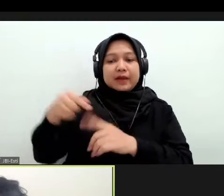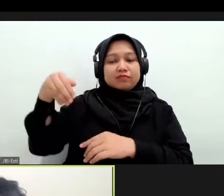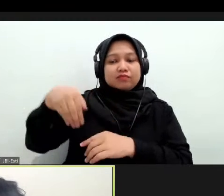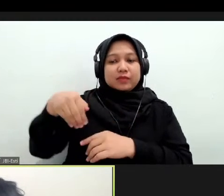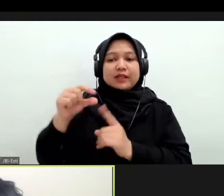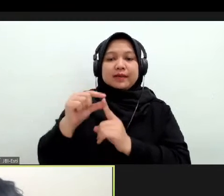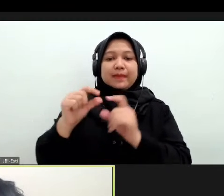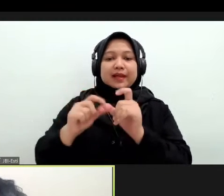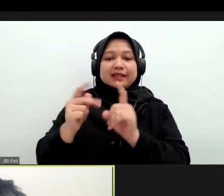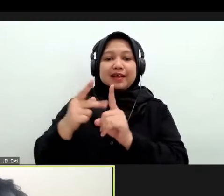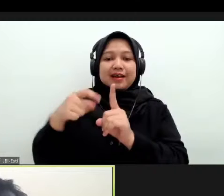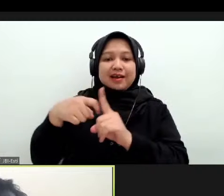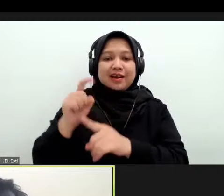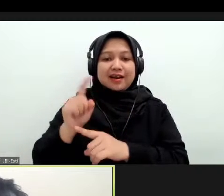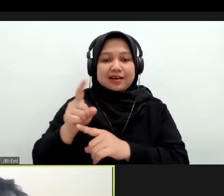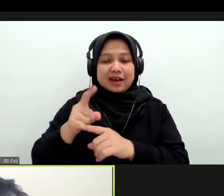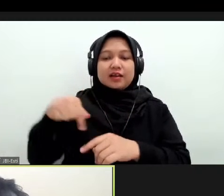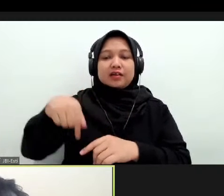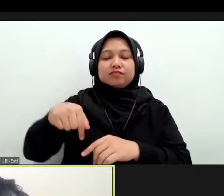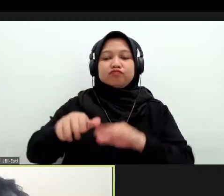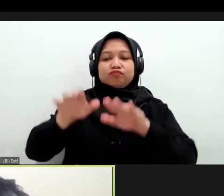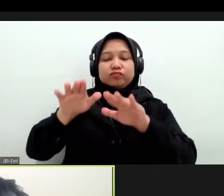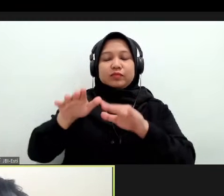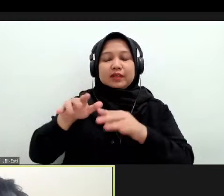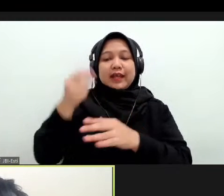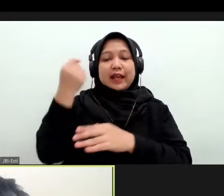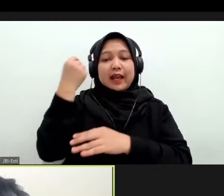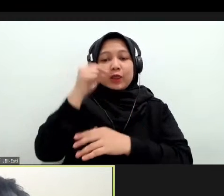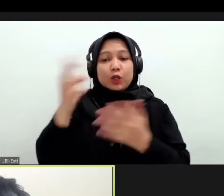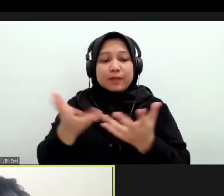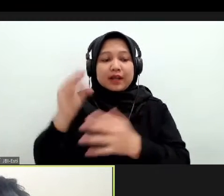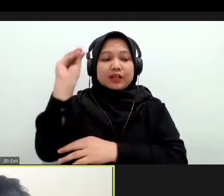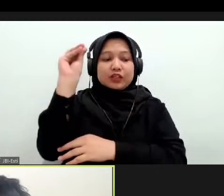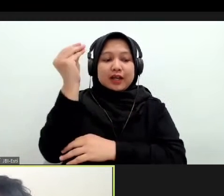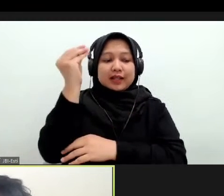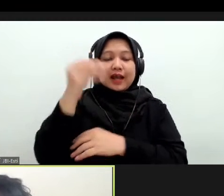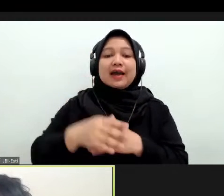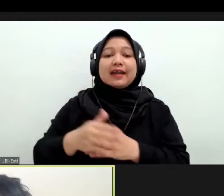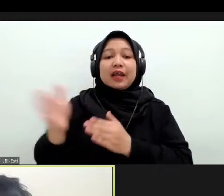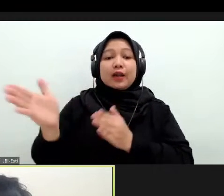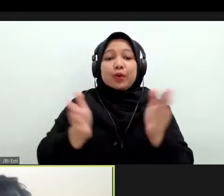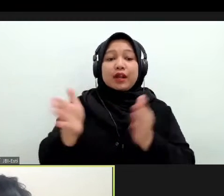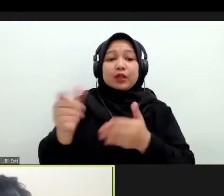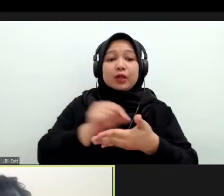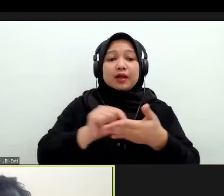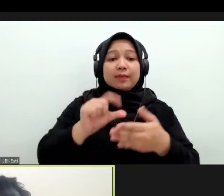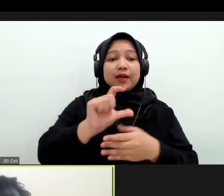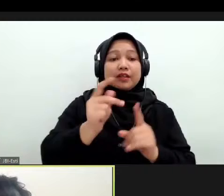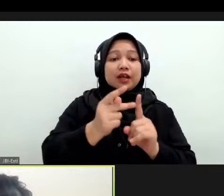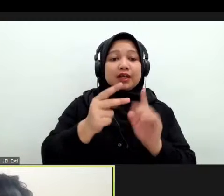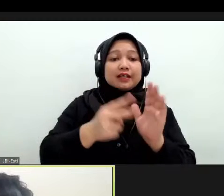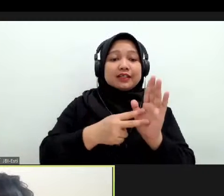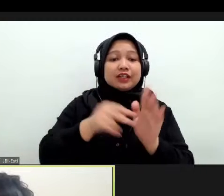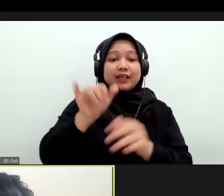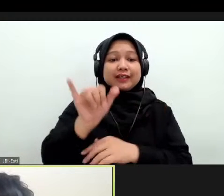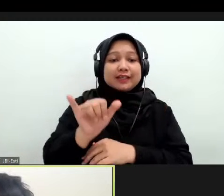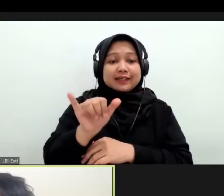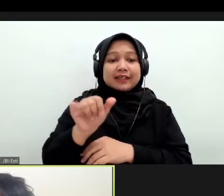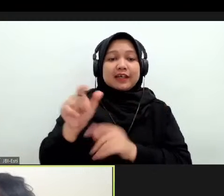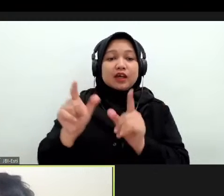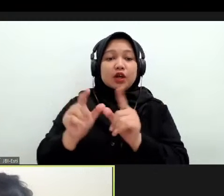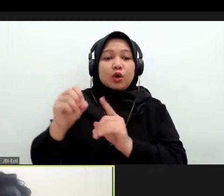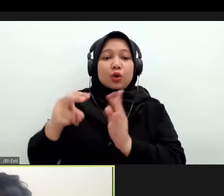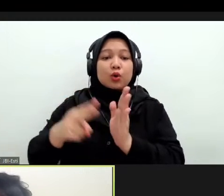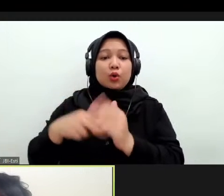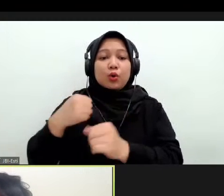our moderator, Jenny Wongkar, is the head of the Governance and Climate Justice from the Indonesia Center for